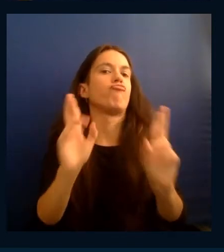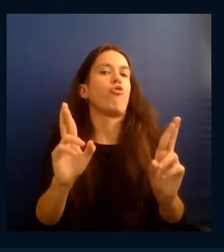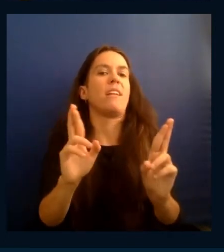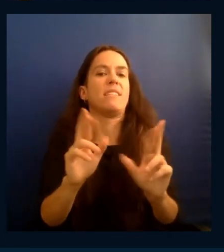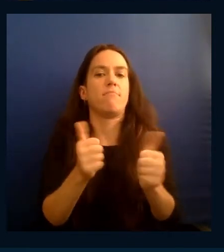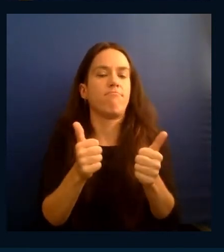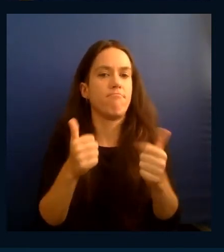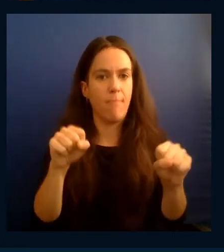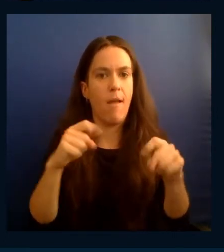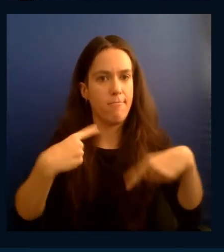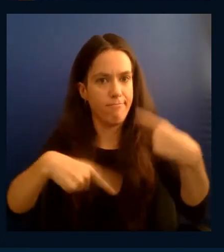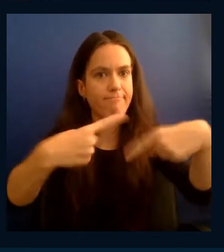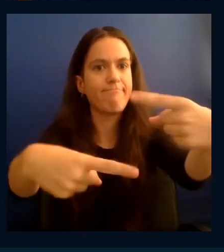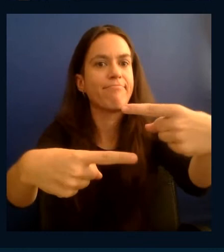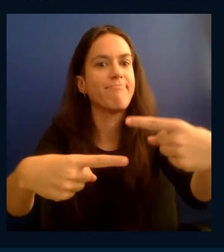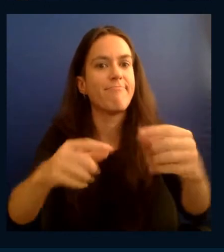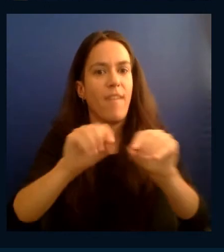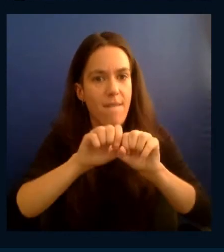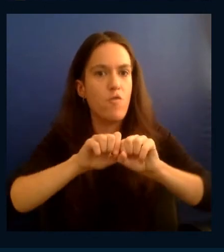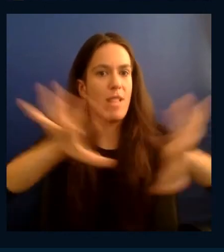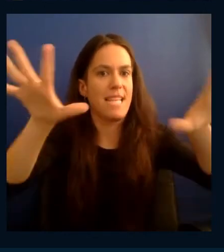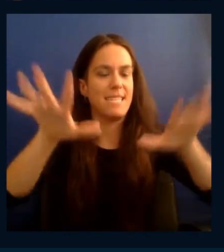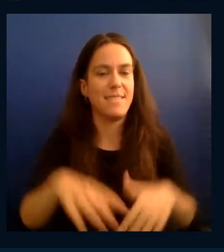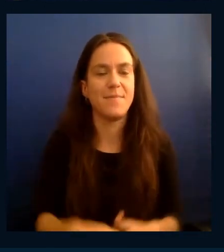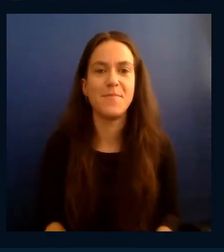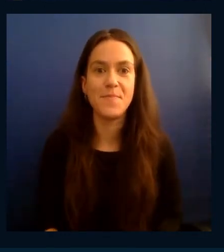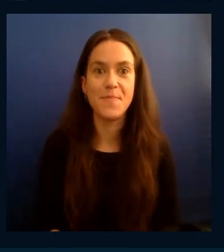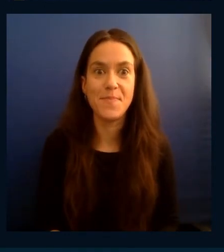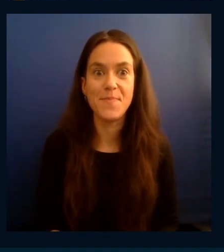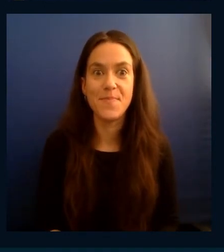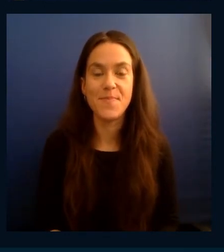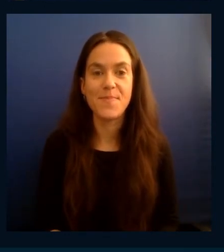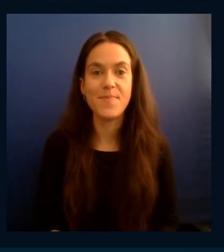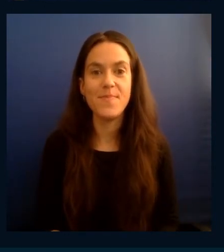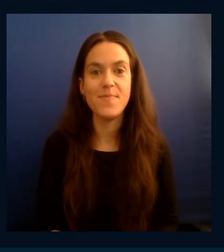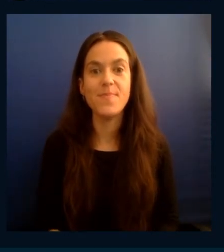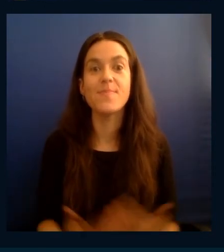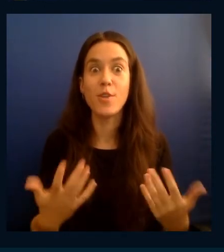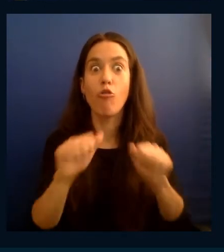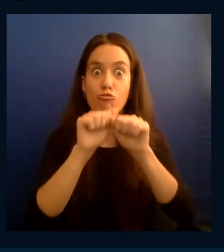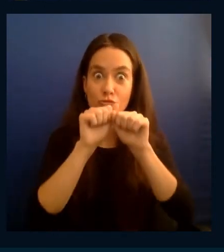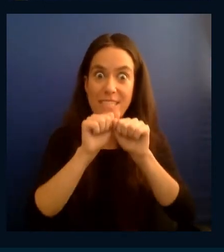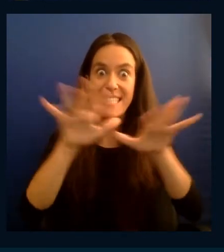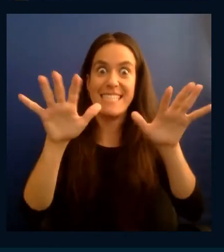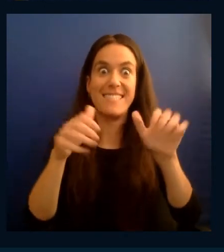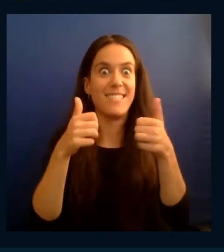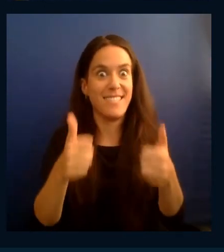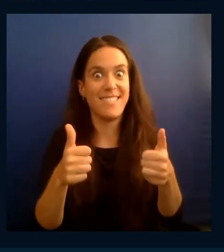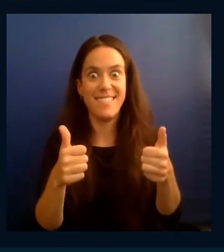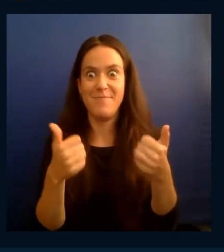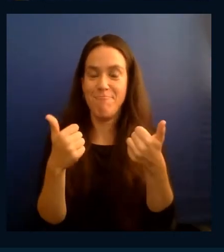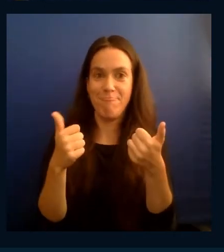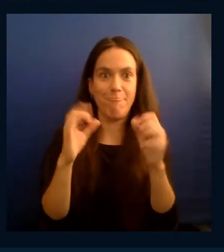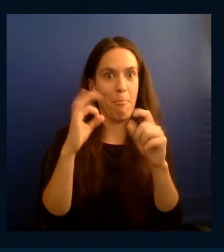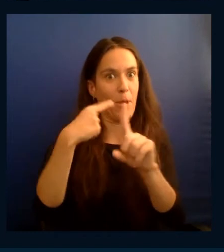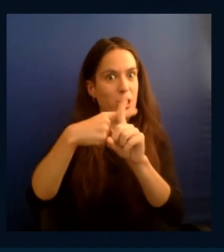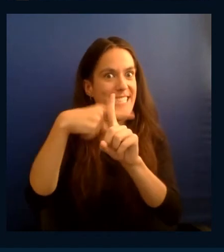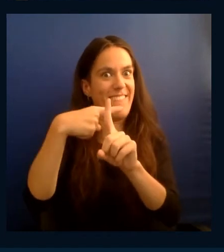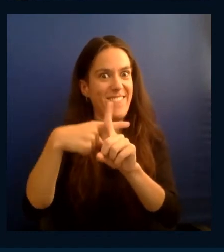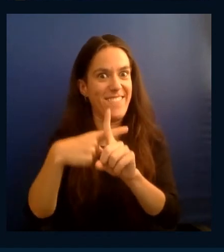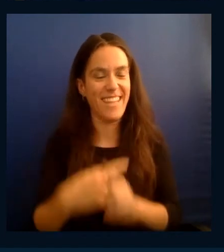that into our release pipeline. So I go back into our releases, our build's successful, that's great news.